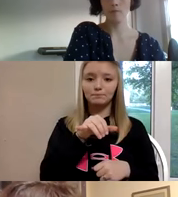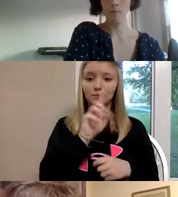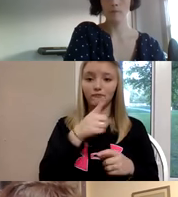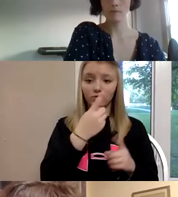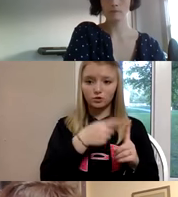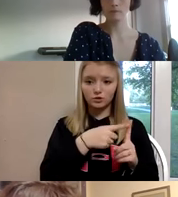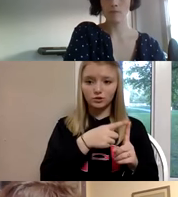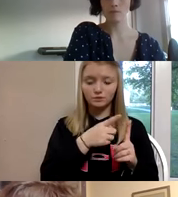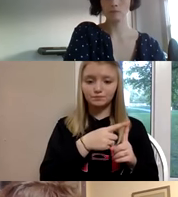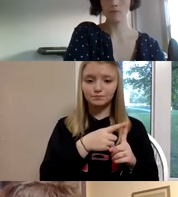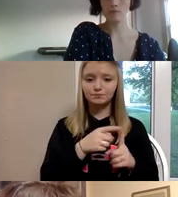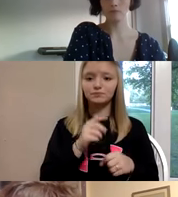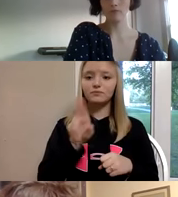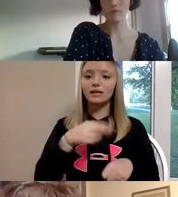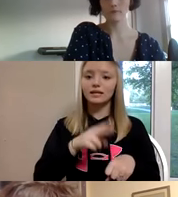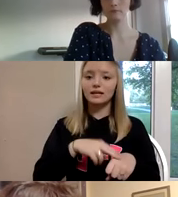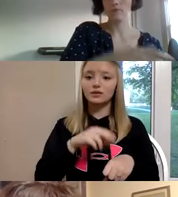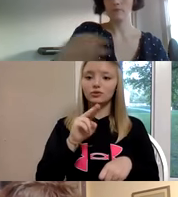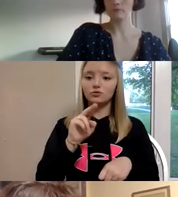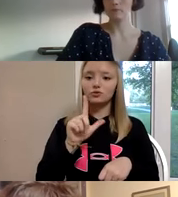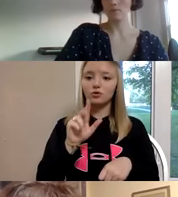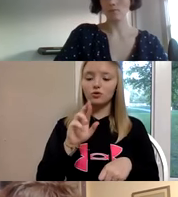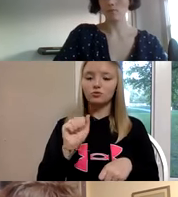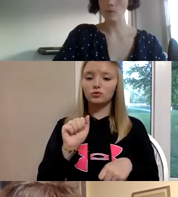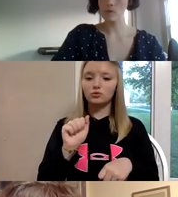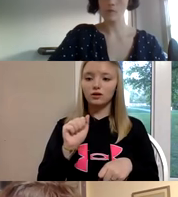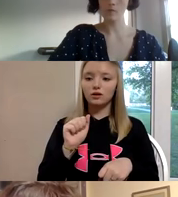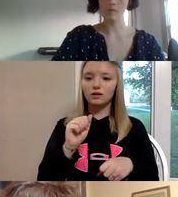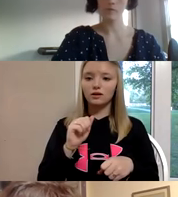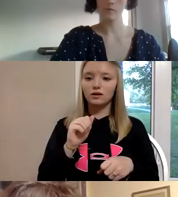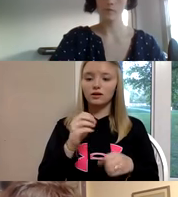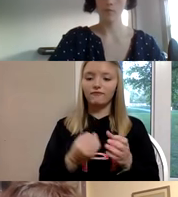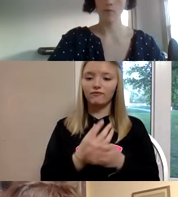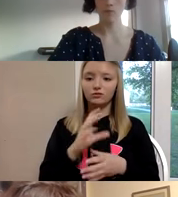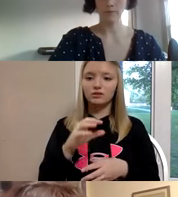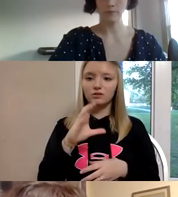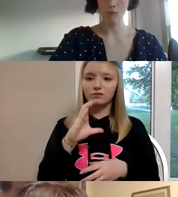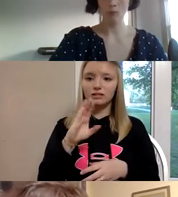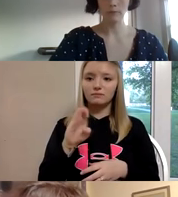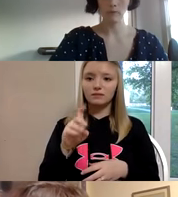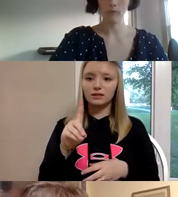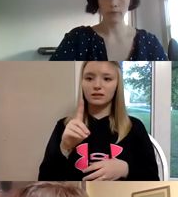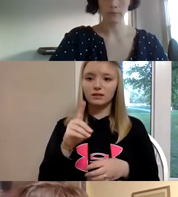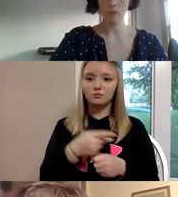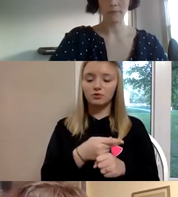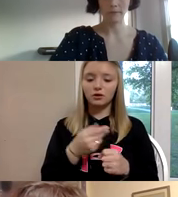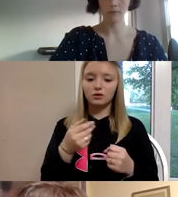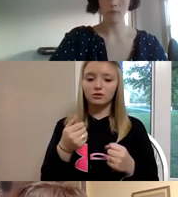that Nature's Ultra exclusively infuses their CBD products with Seed to Seal quality essential oils from Young